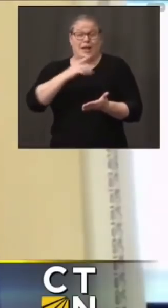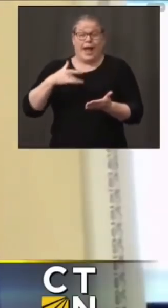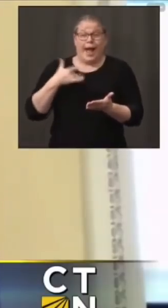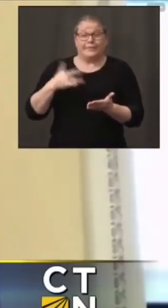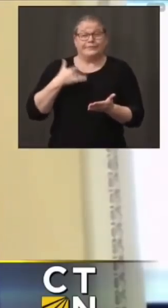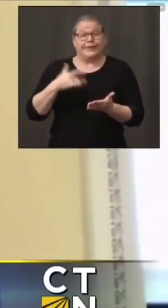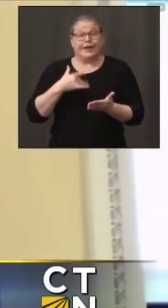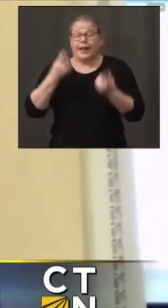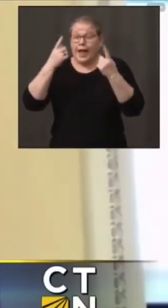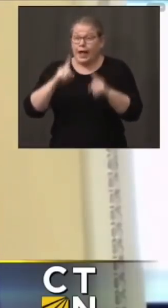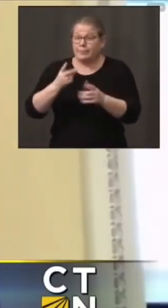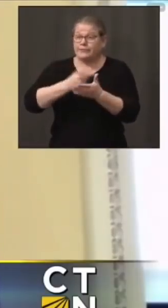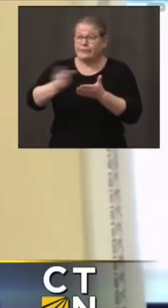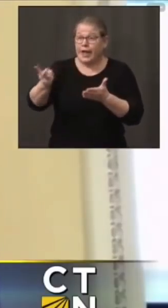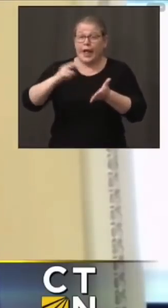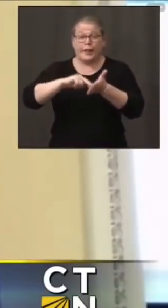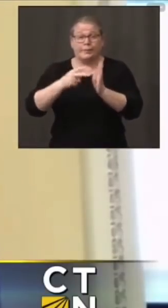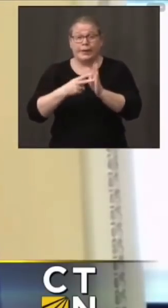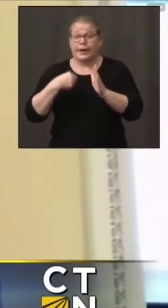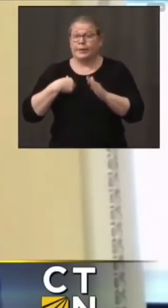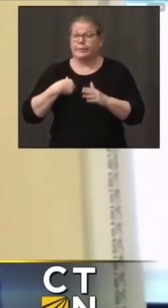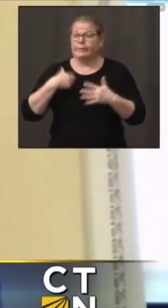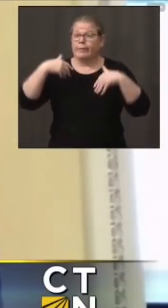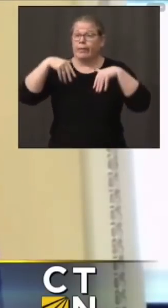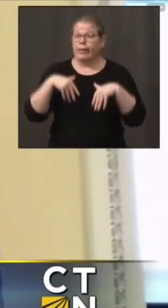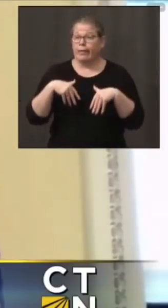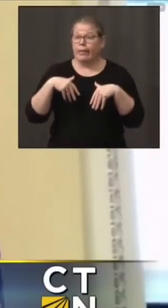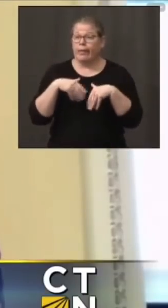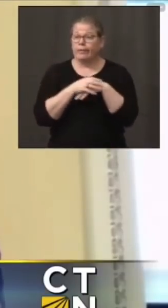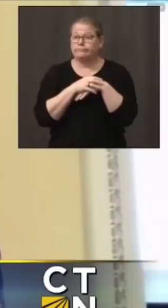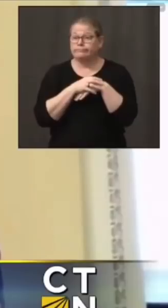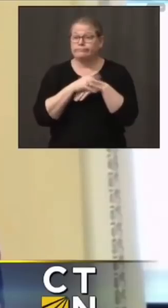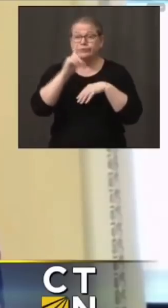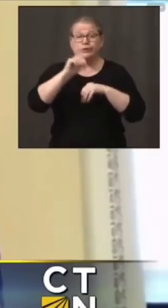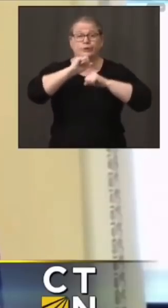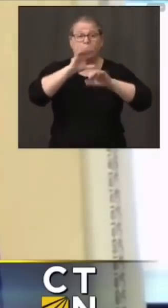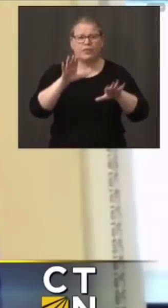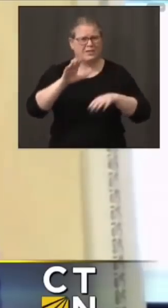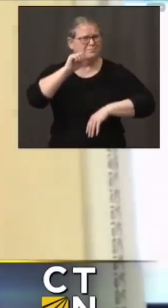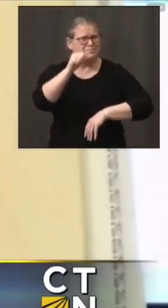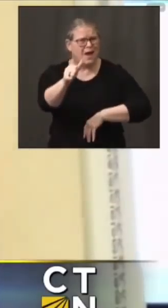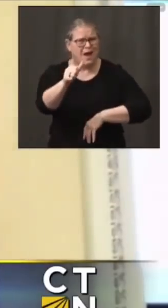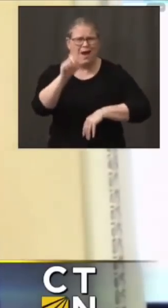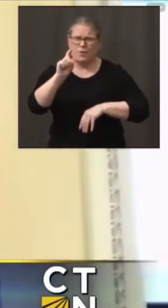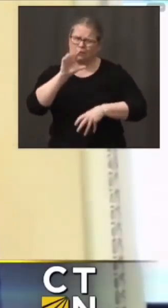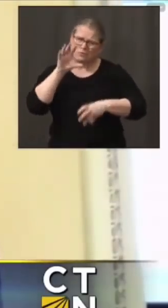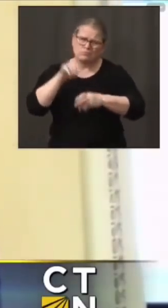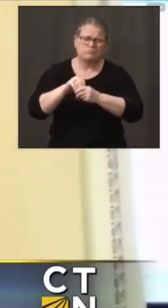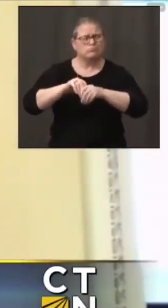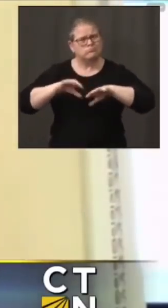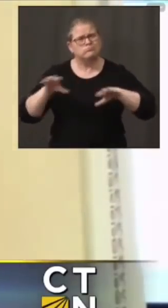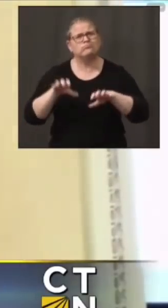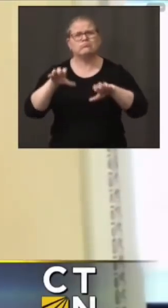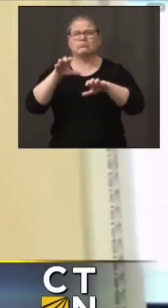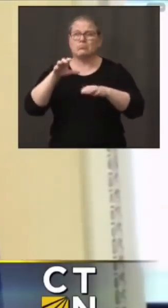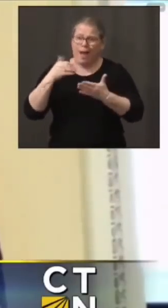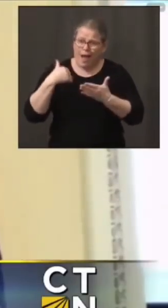and complaining, but we move forward with implementing what we have before us.